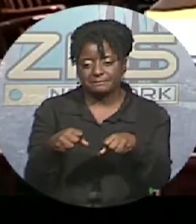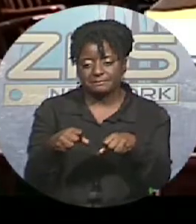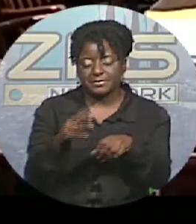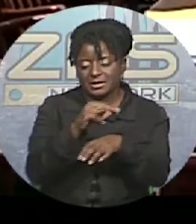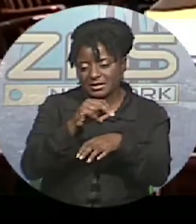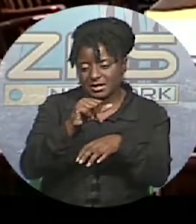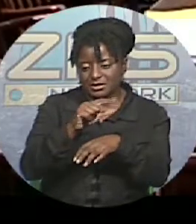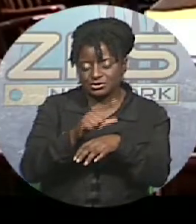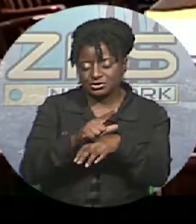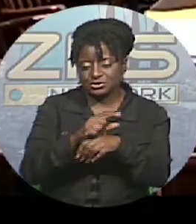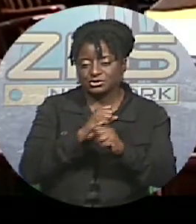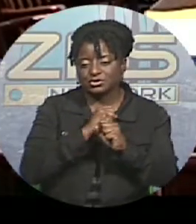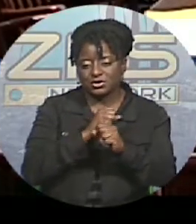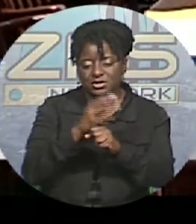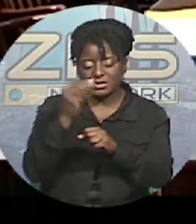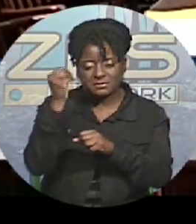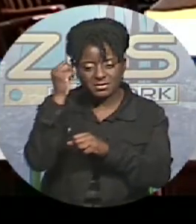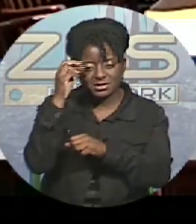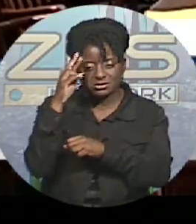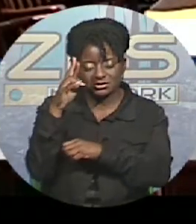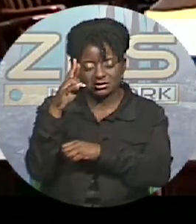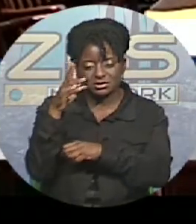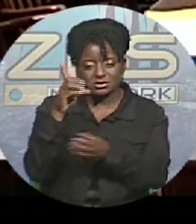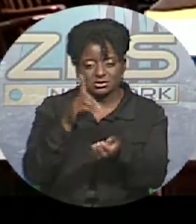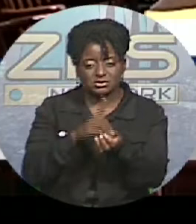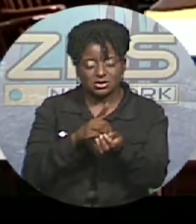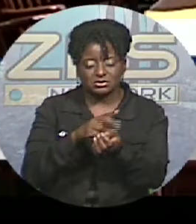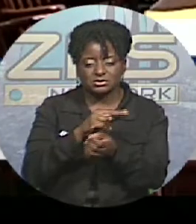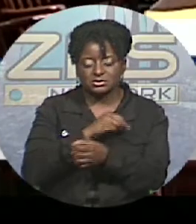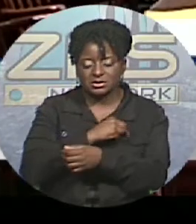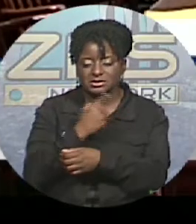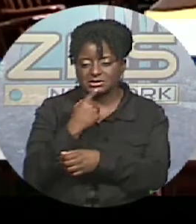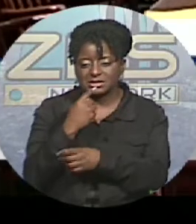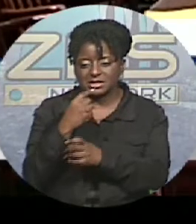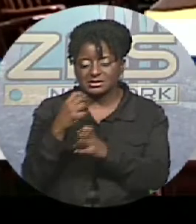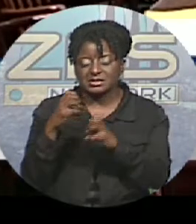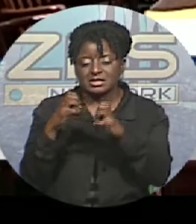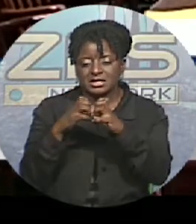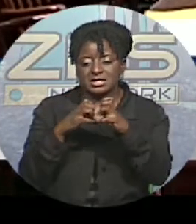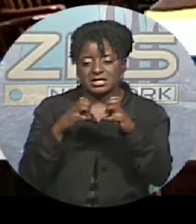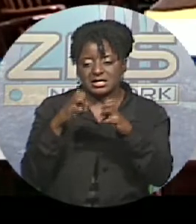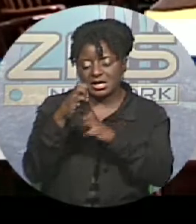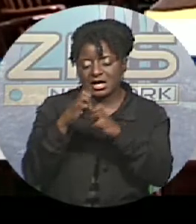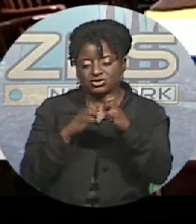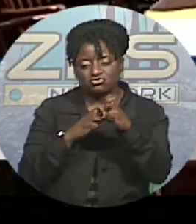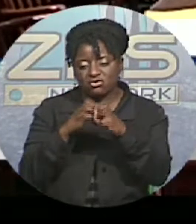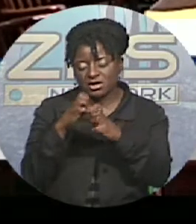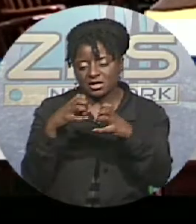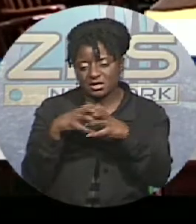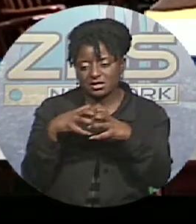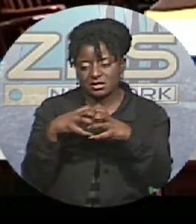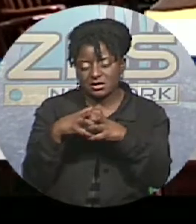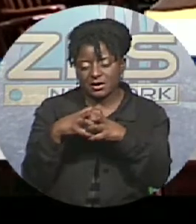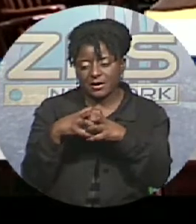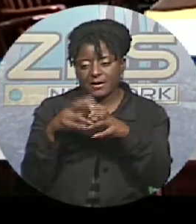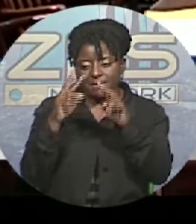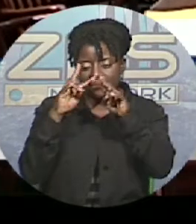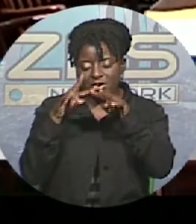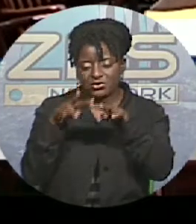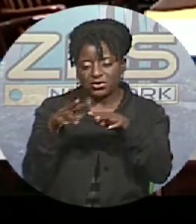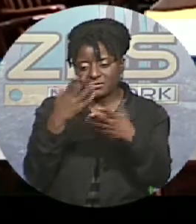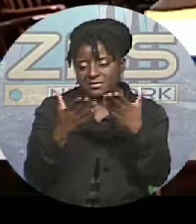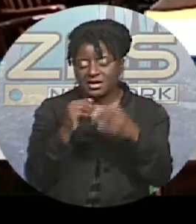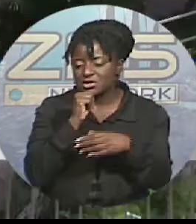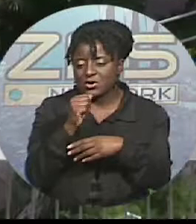National Security Minister Dr. Bernard Nottage says electronic monitoring may not be enough. Now the courts are being asked to consider